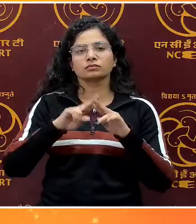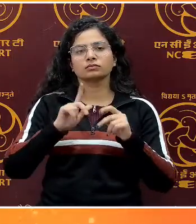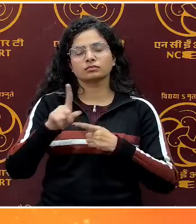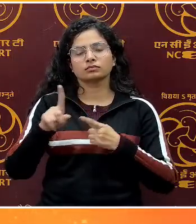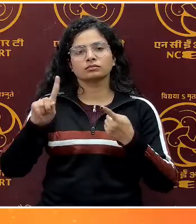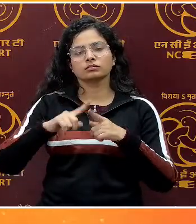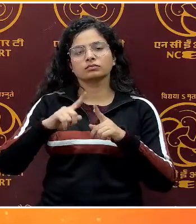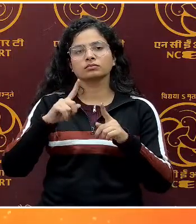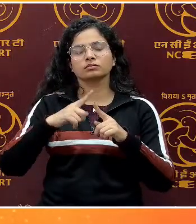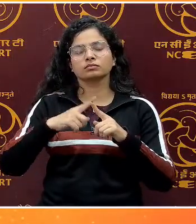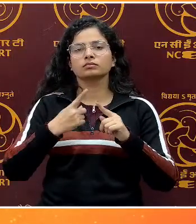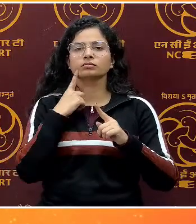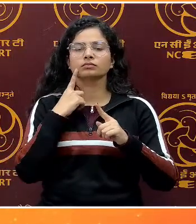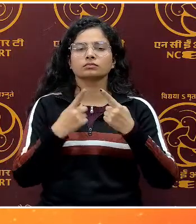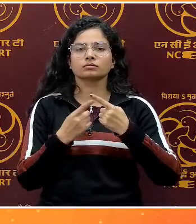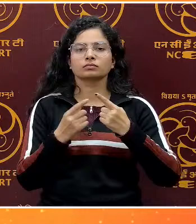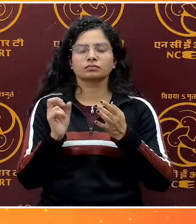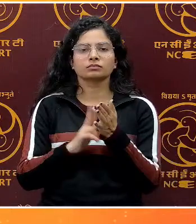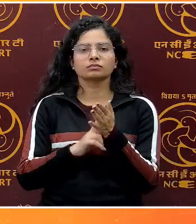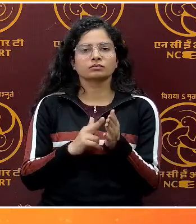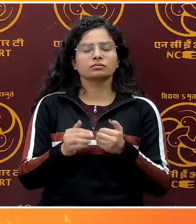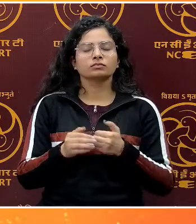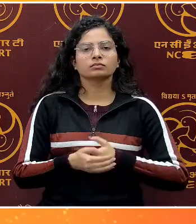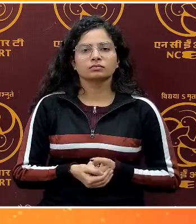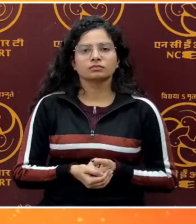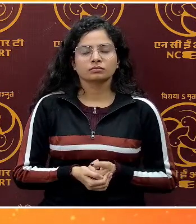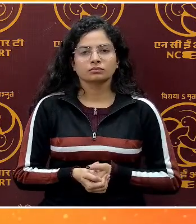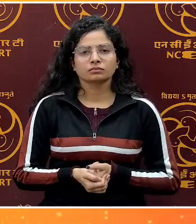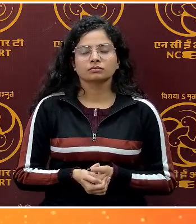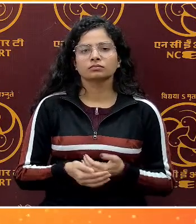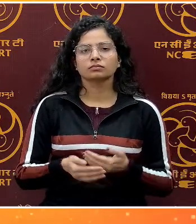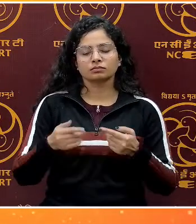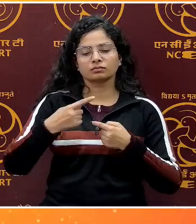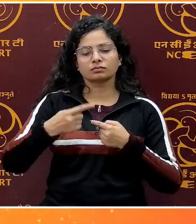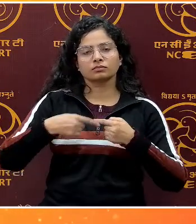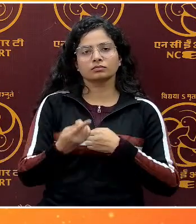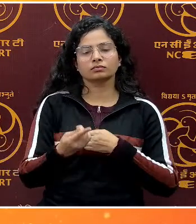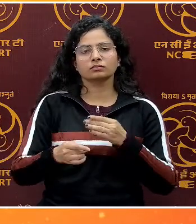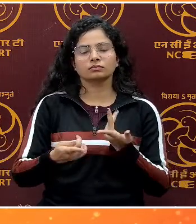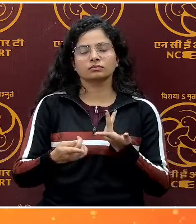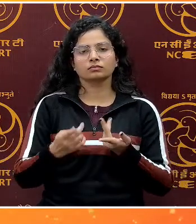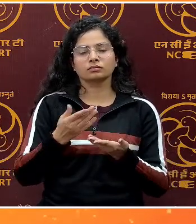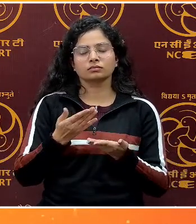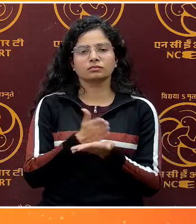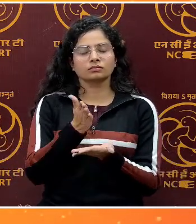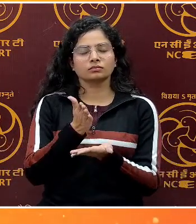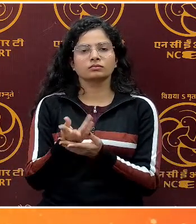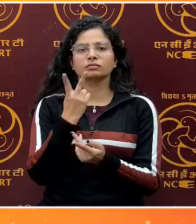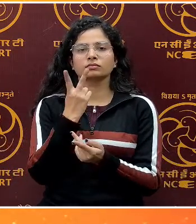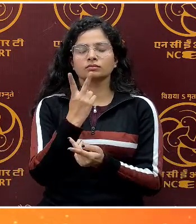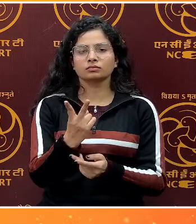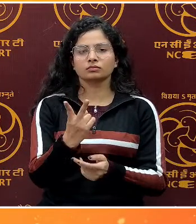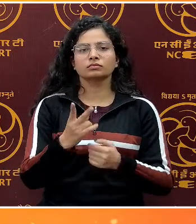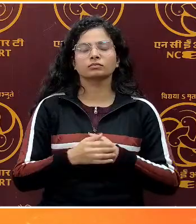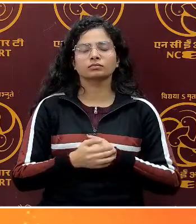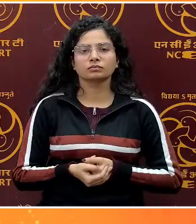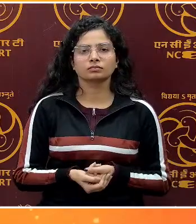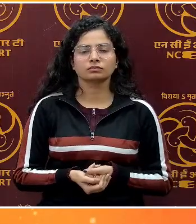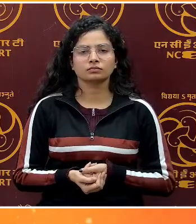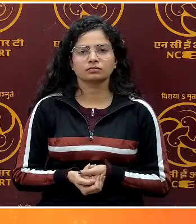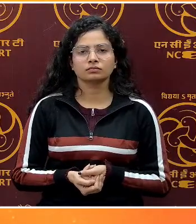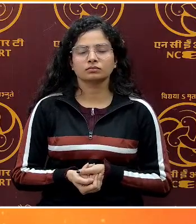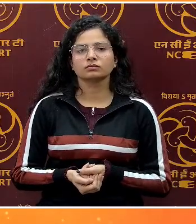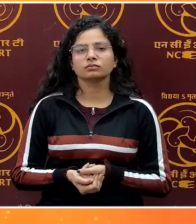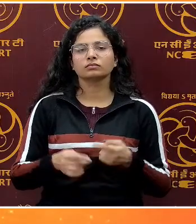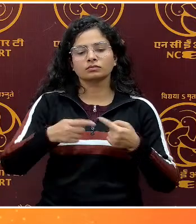Okay, so reflection is what? Bouncing back of light. It further has two types, regular reflection and irregular reflection.